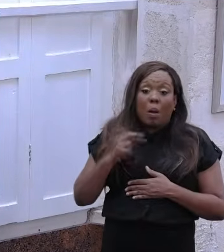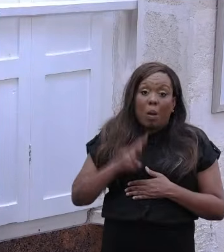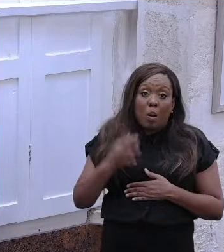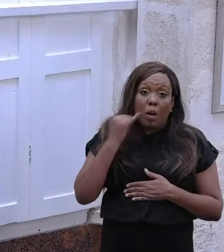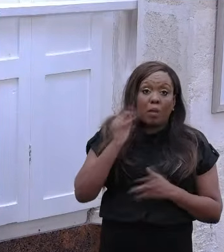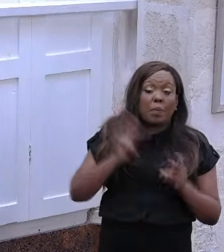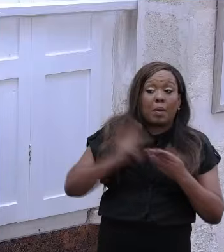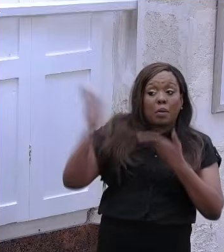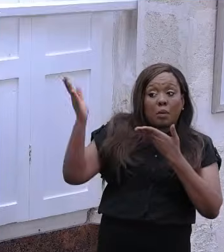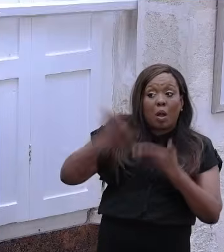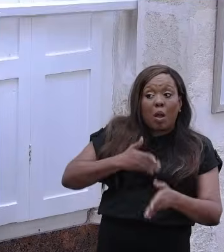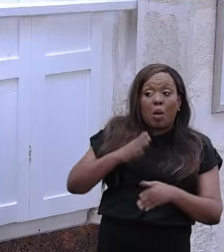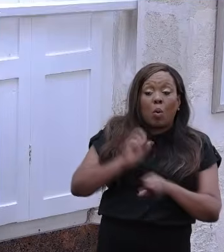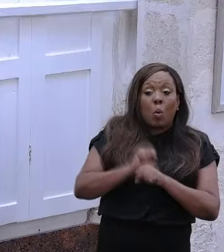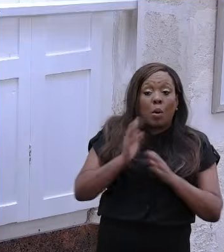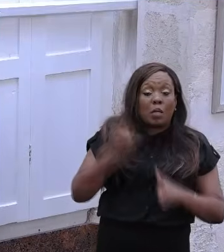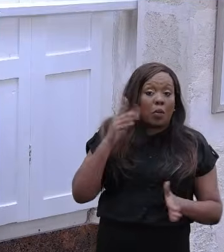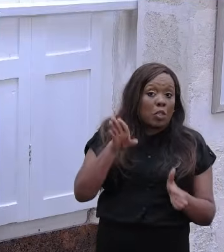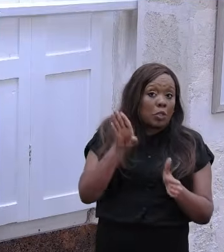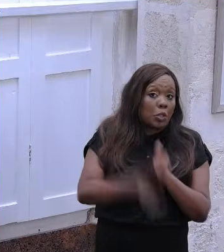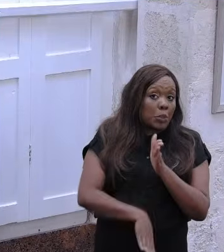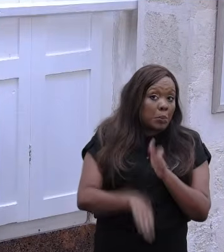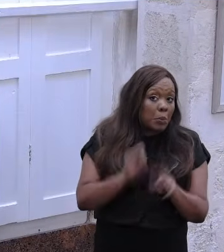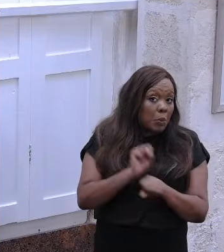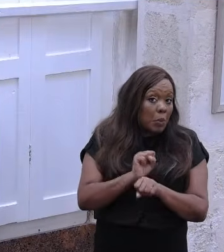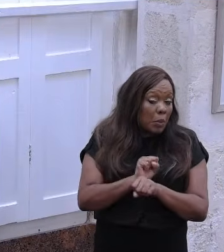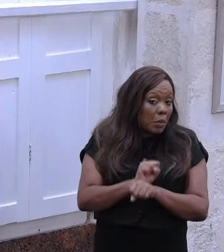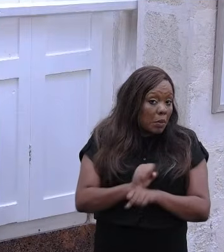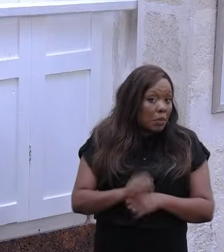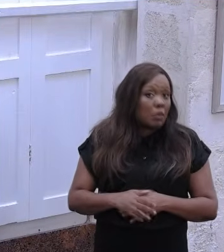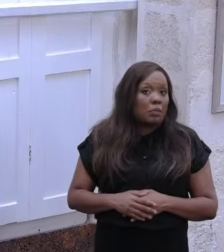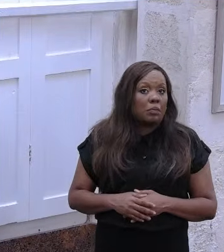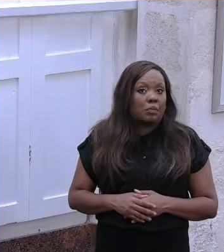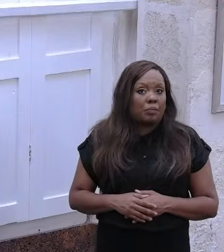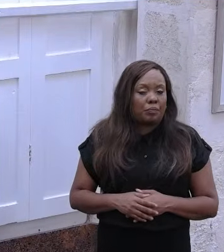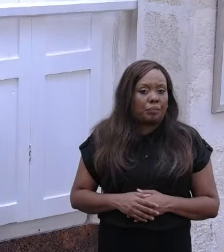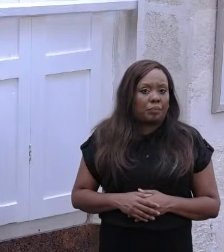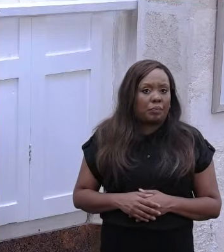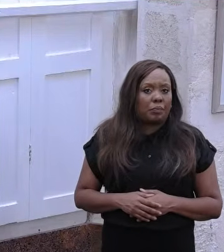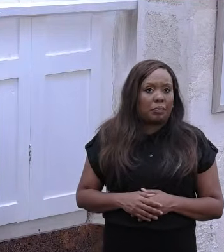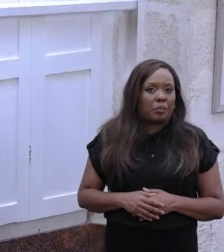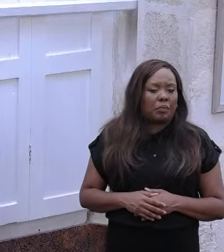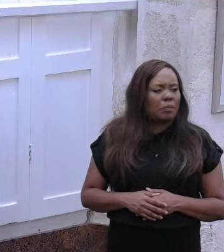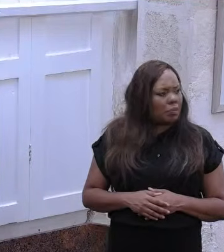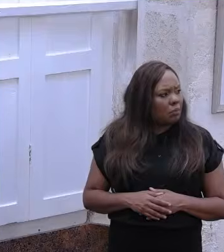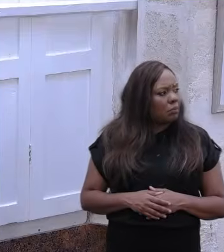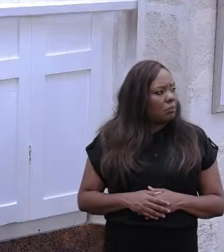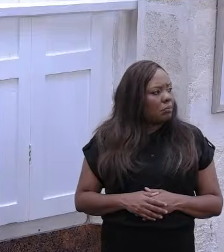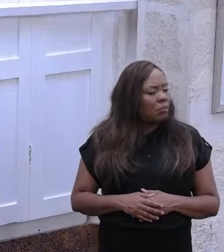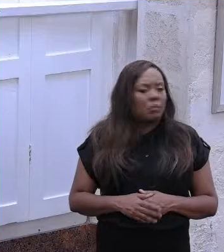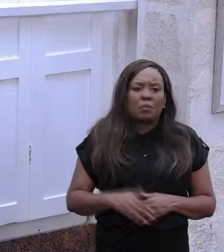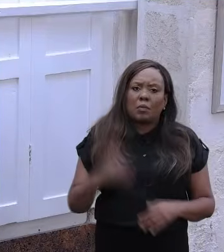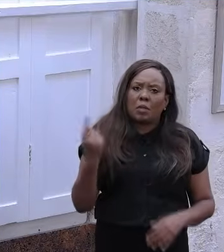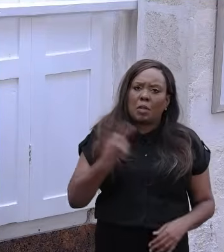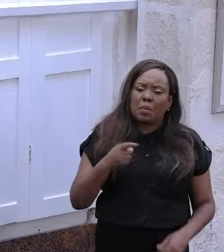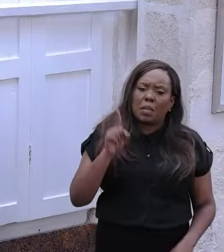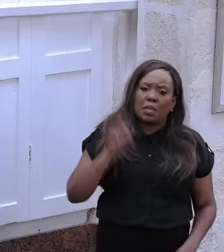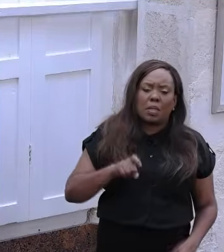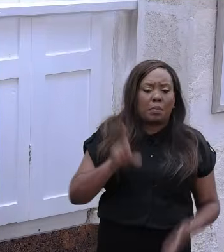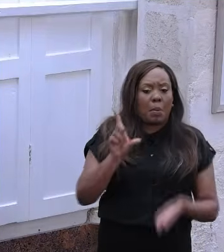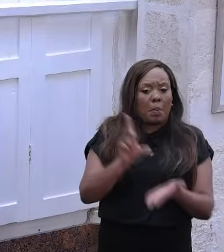field of construction. But I think that something needs to be published to really say to